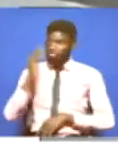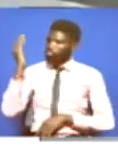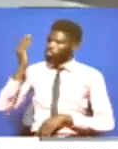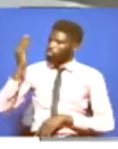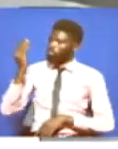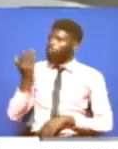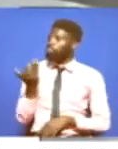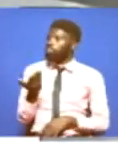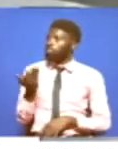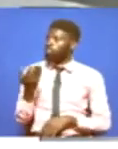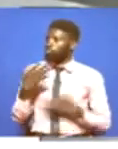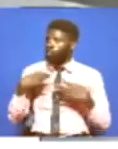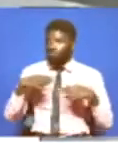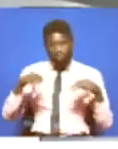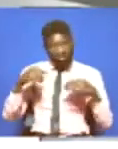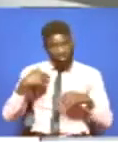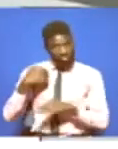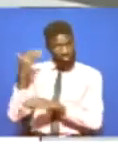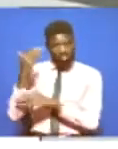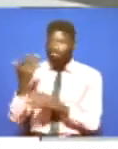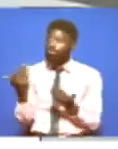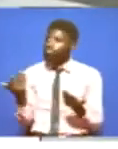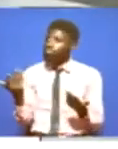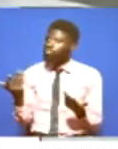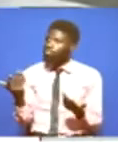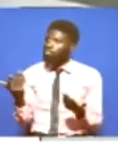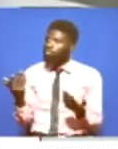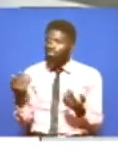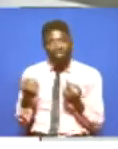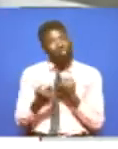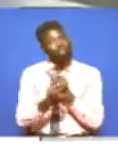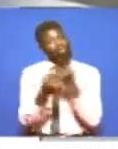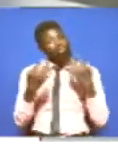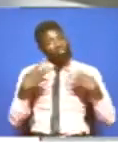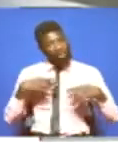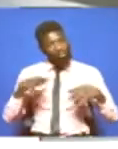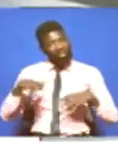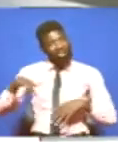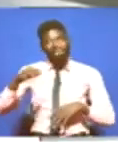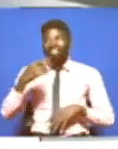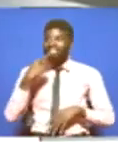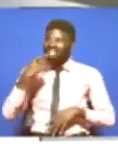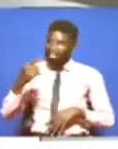people are waiting for me to talk to them. And everybody in that thing started saying,